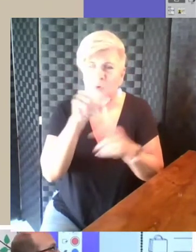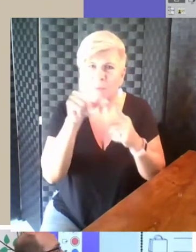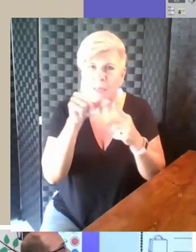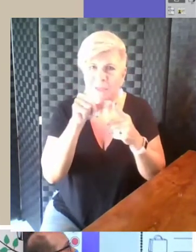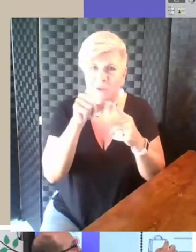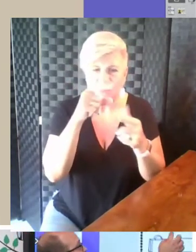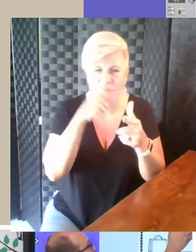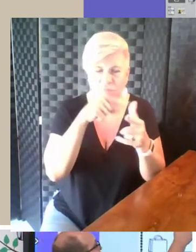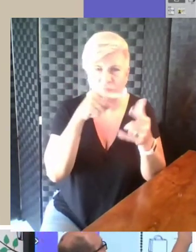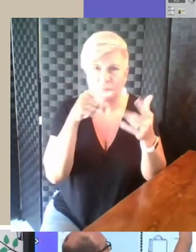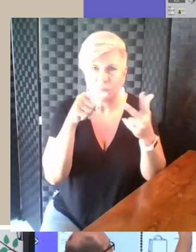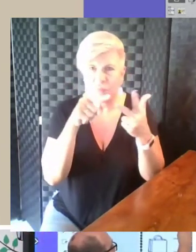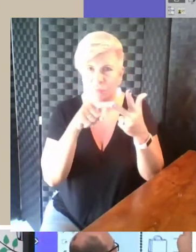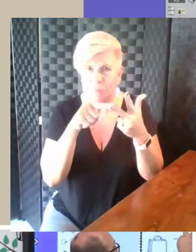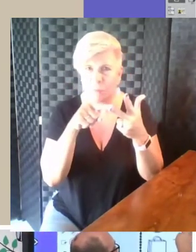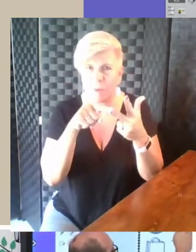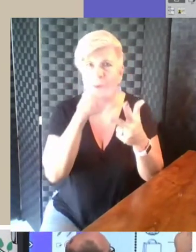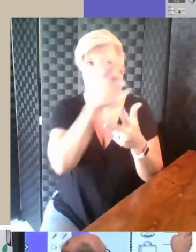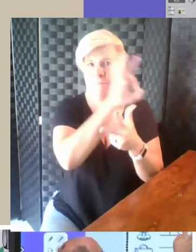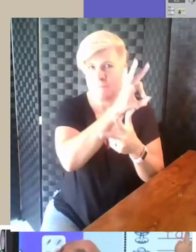them?